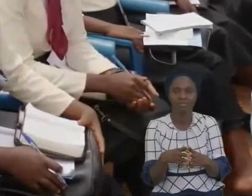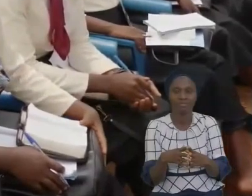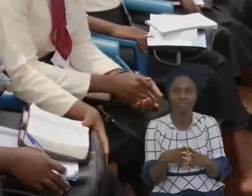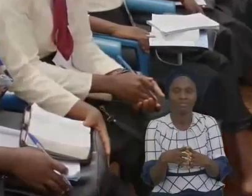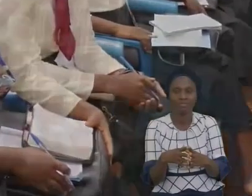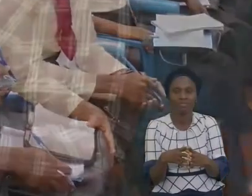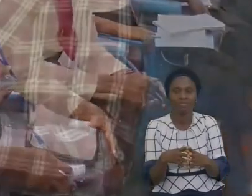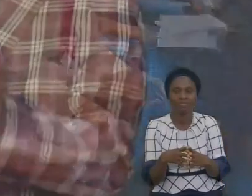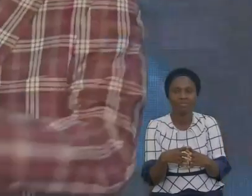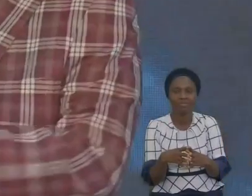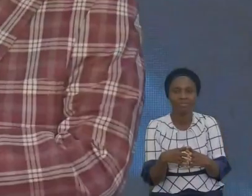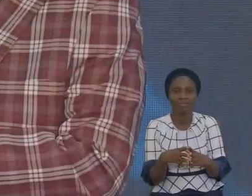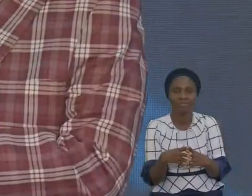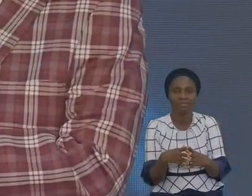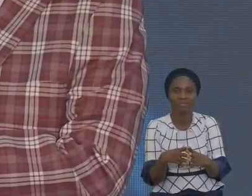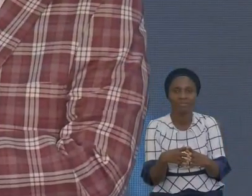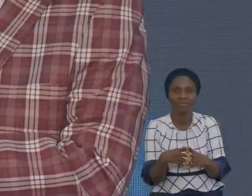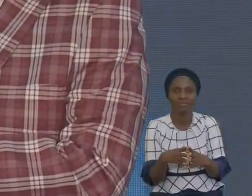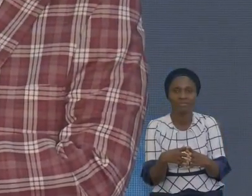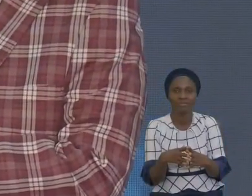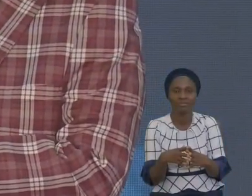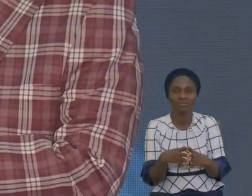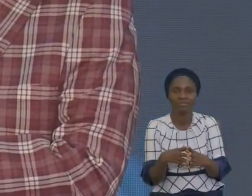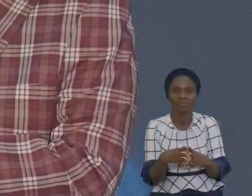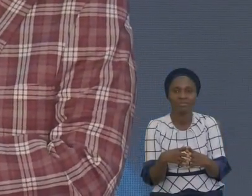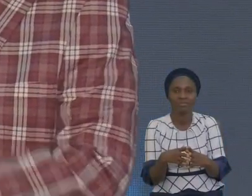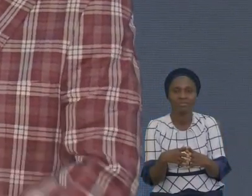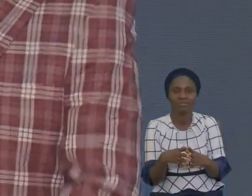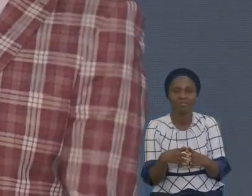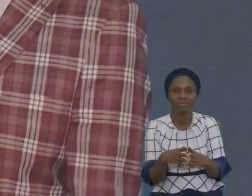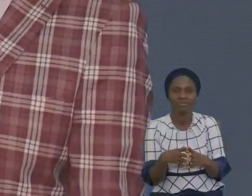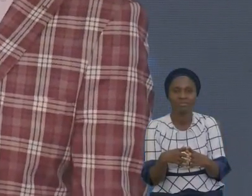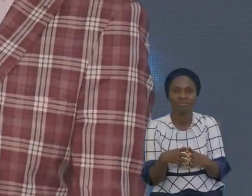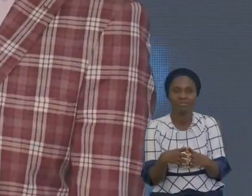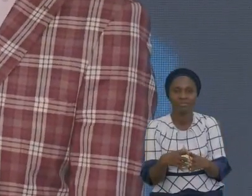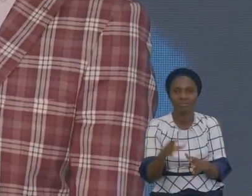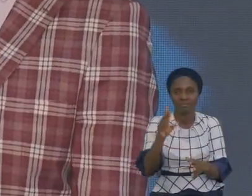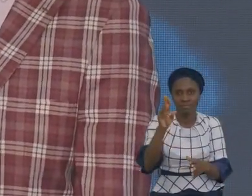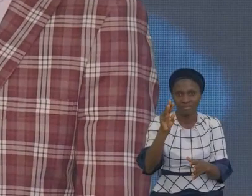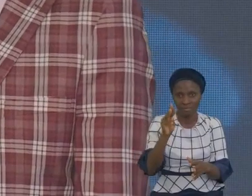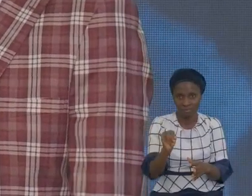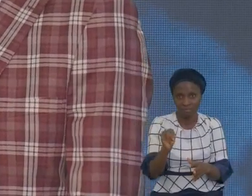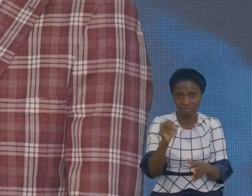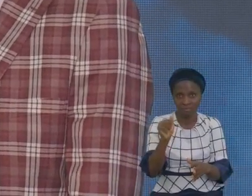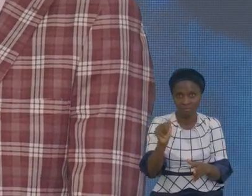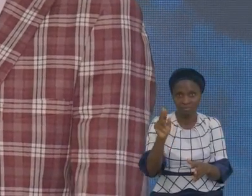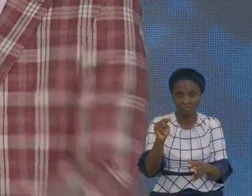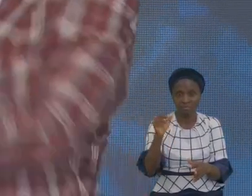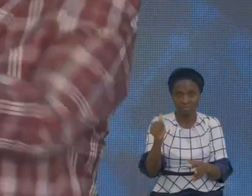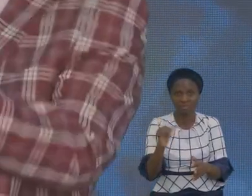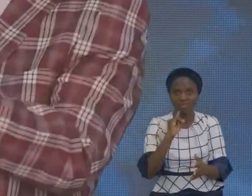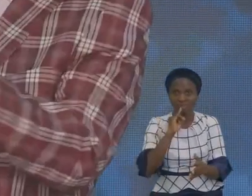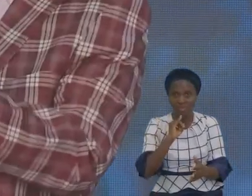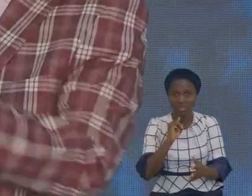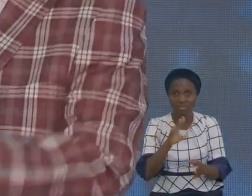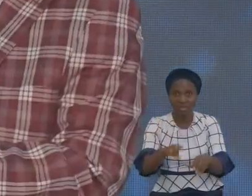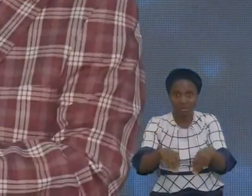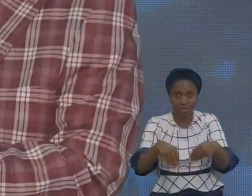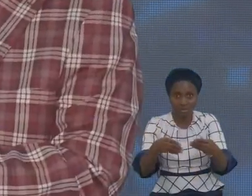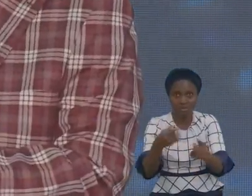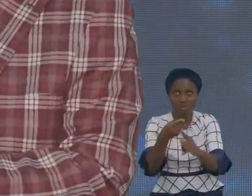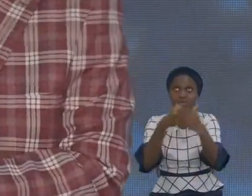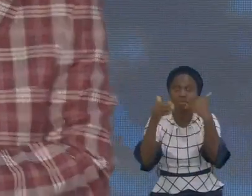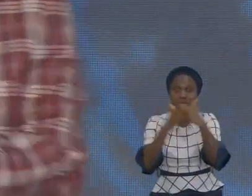Manna is provision from heaven. It's given by God. And we eat